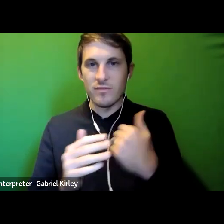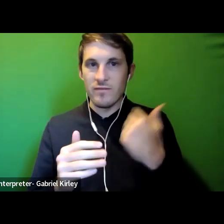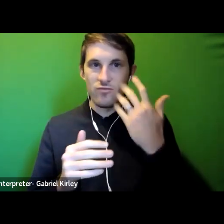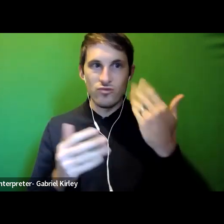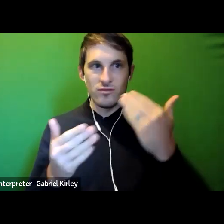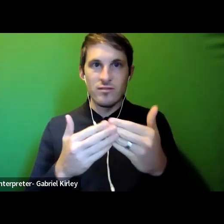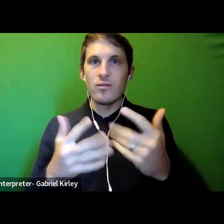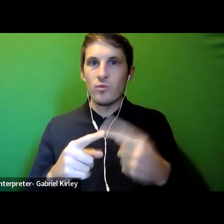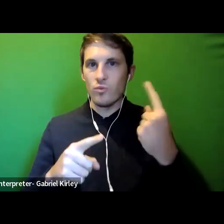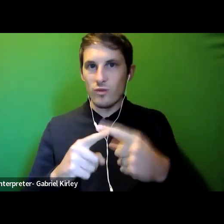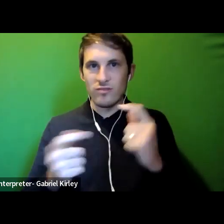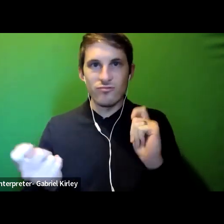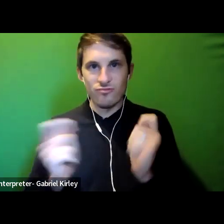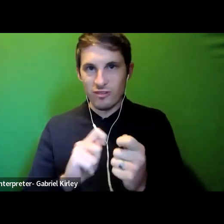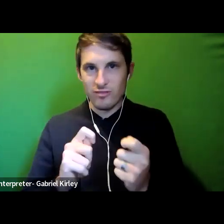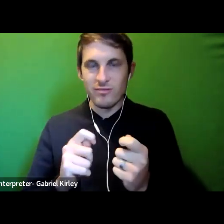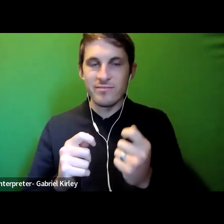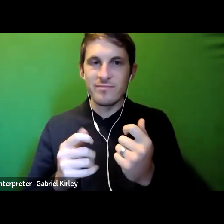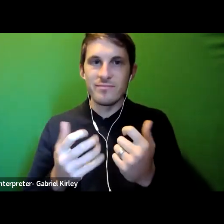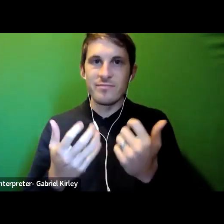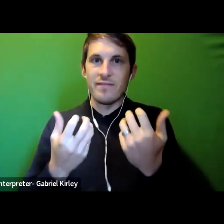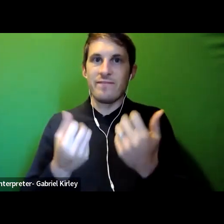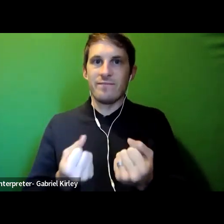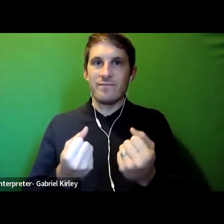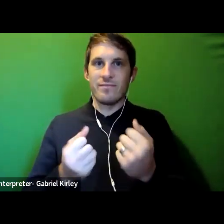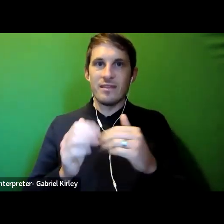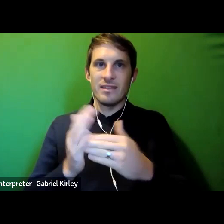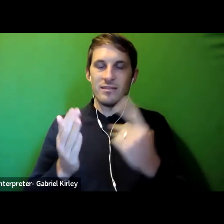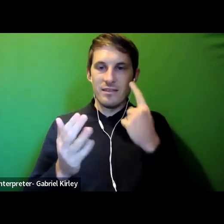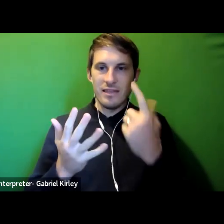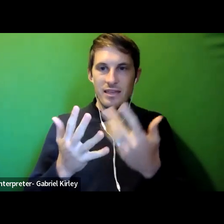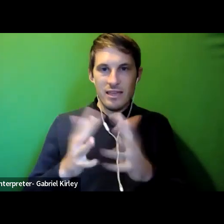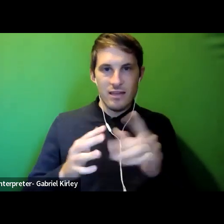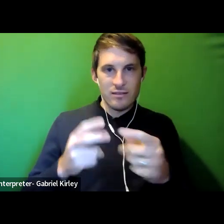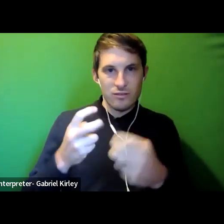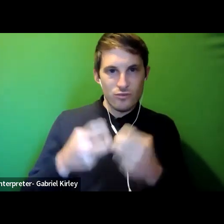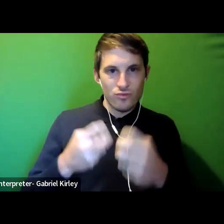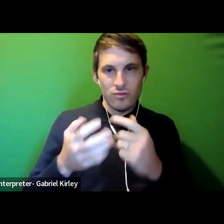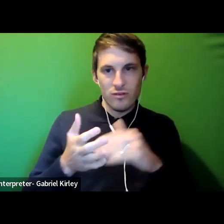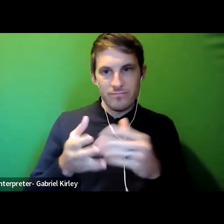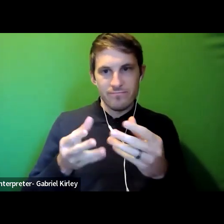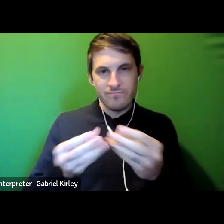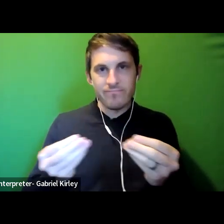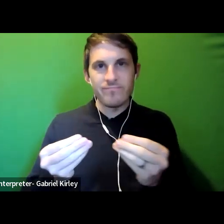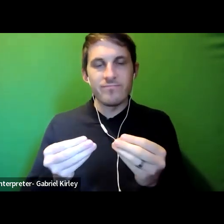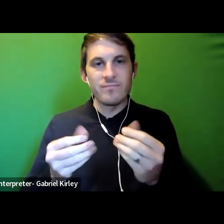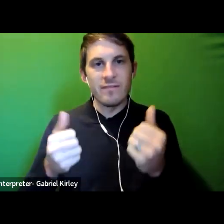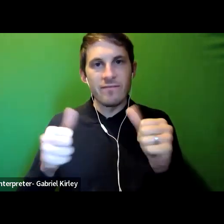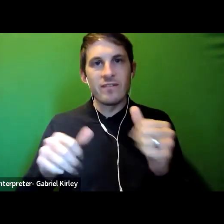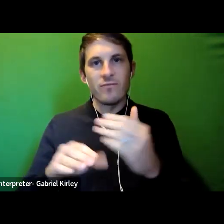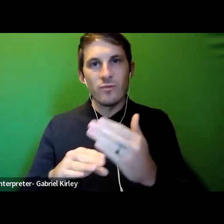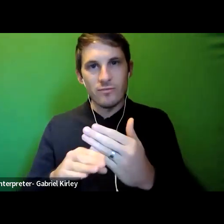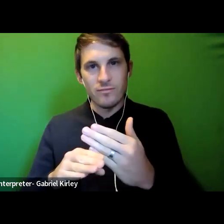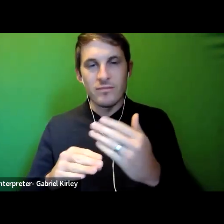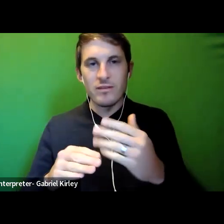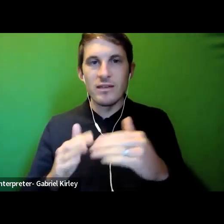through issues and how to really make that work effectively. So let's really put the effort into that rather than continue to have